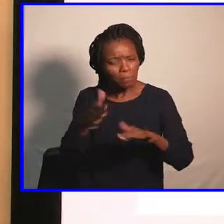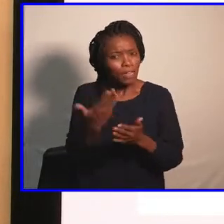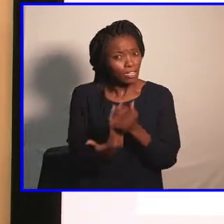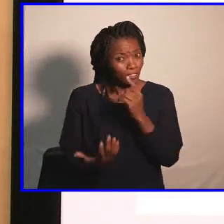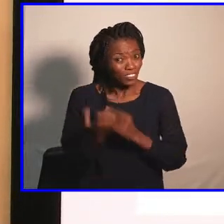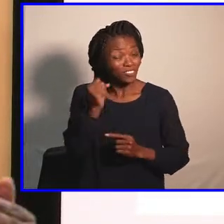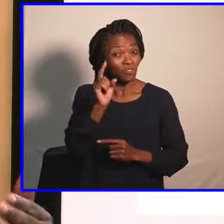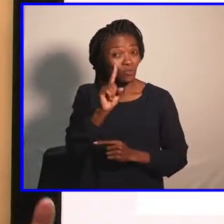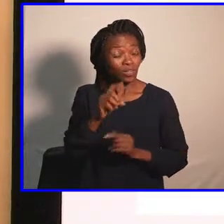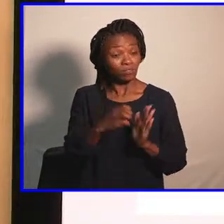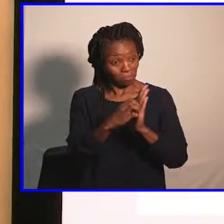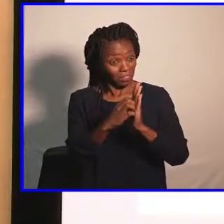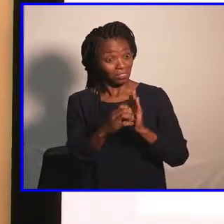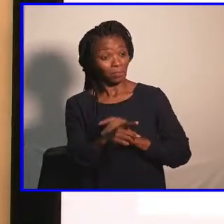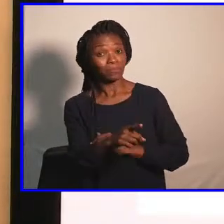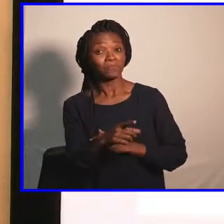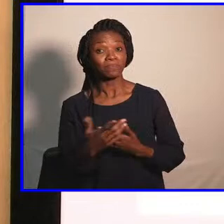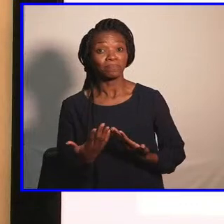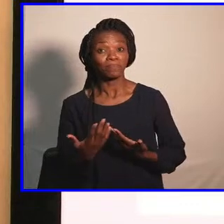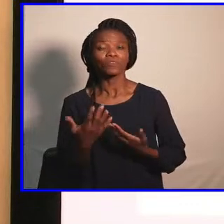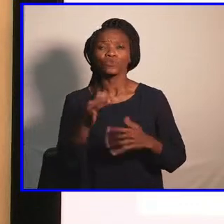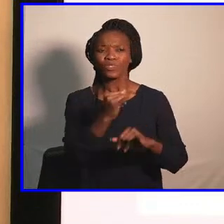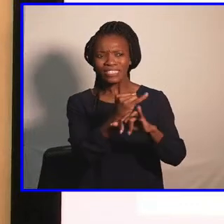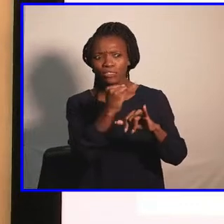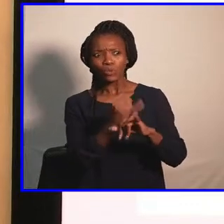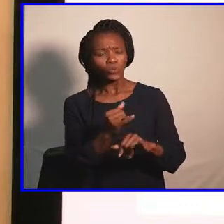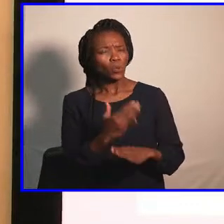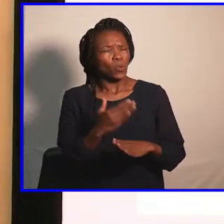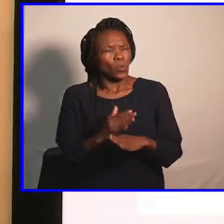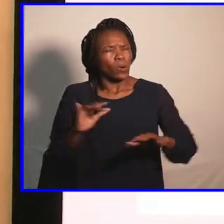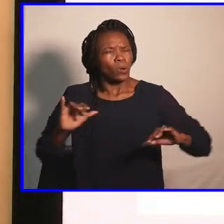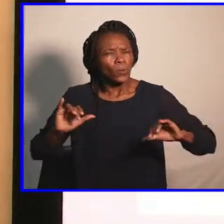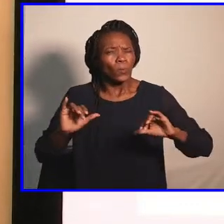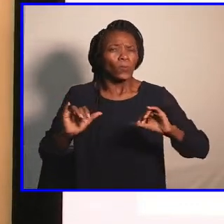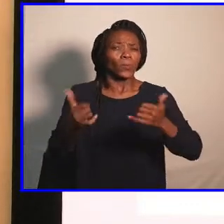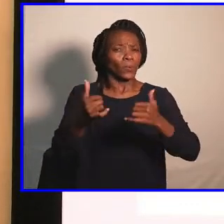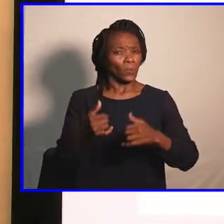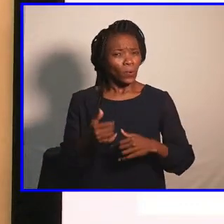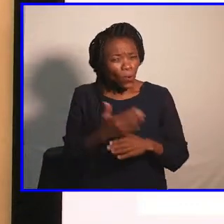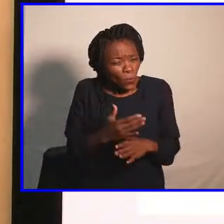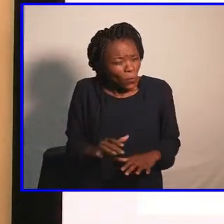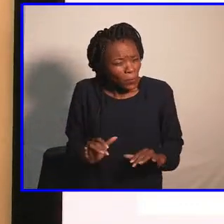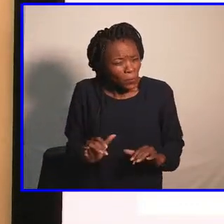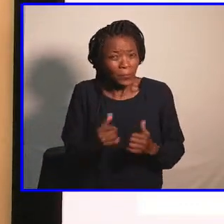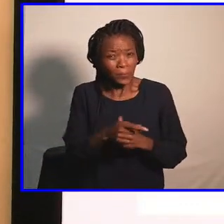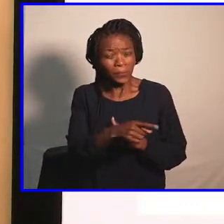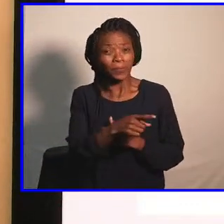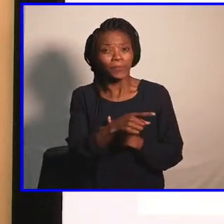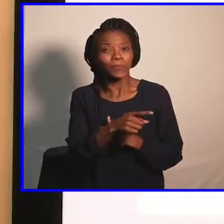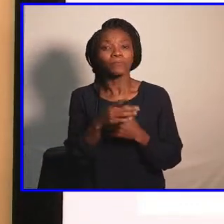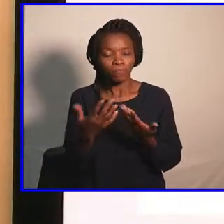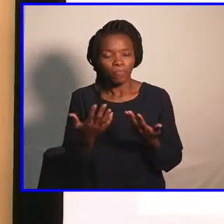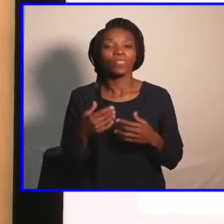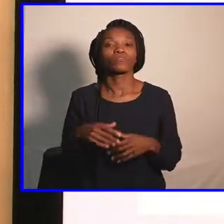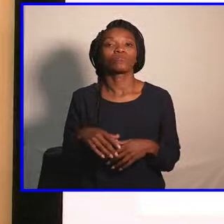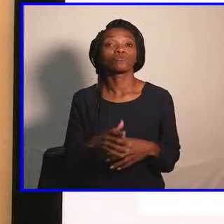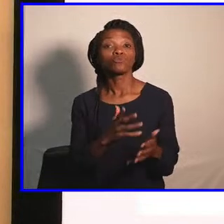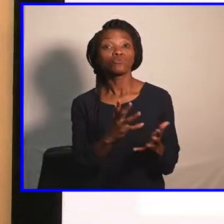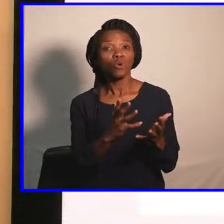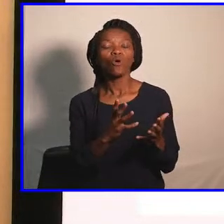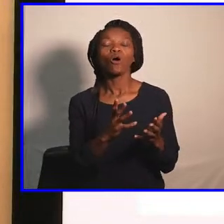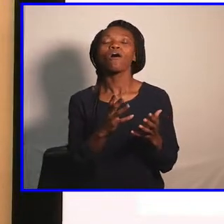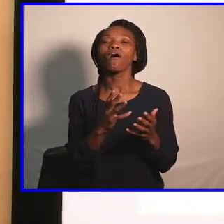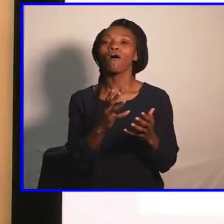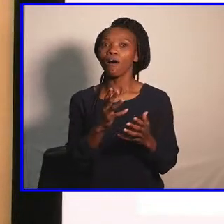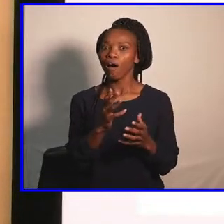in terms of it being the institution that functions so well, and that with that it became